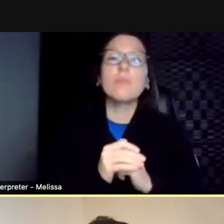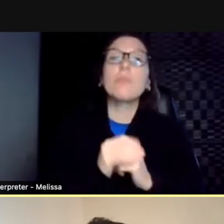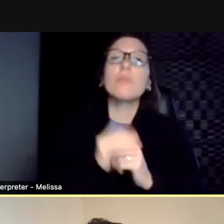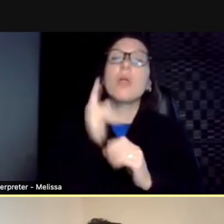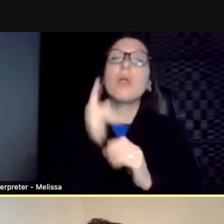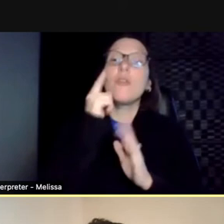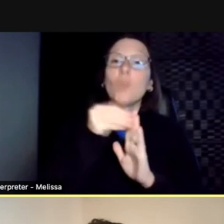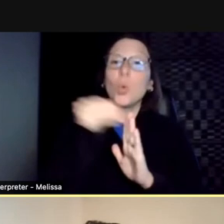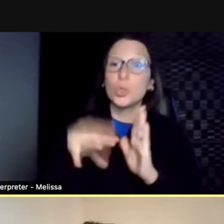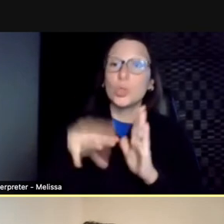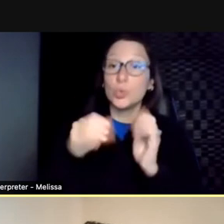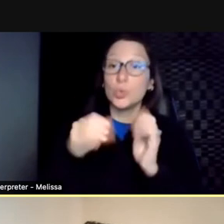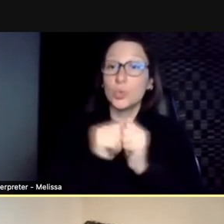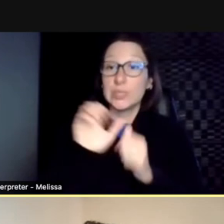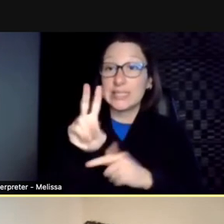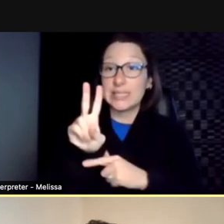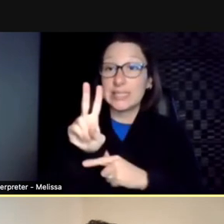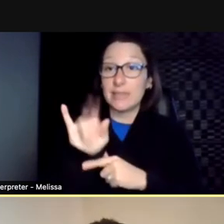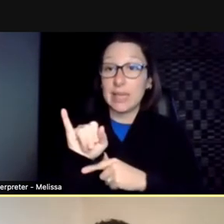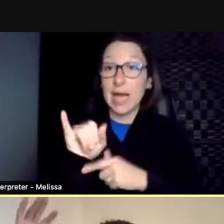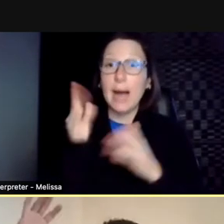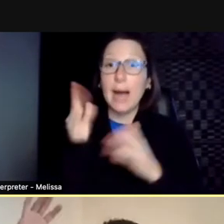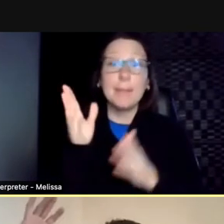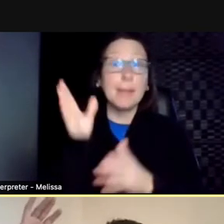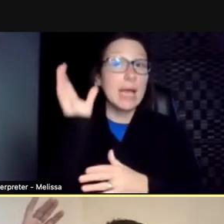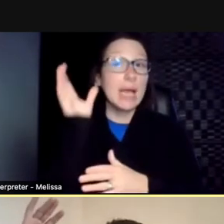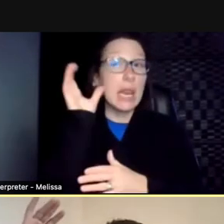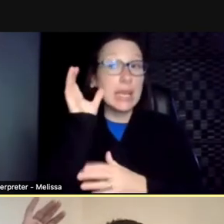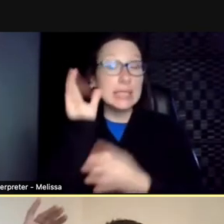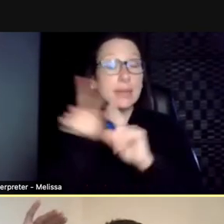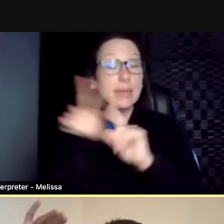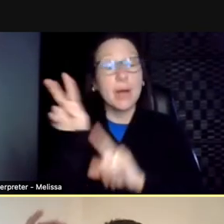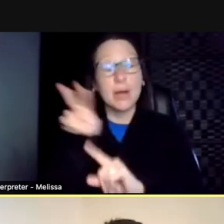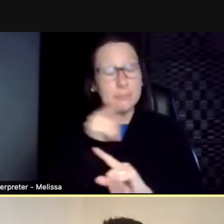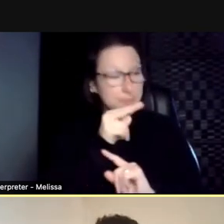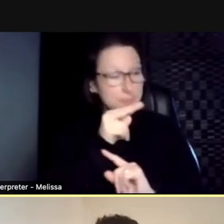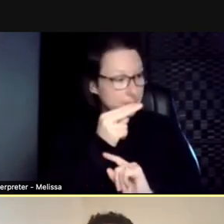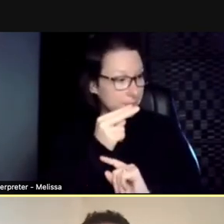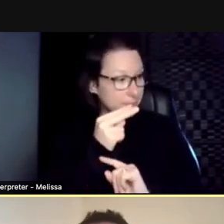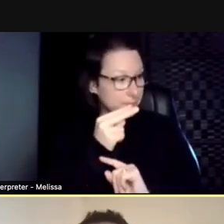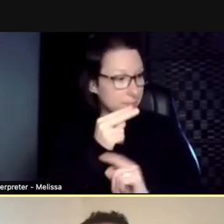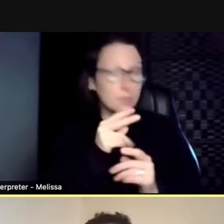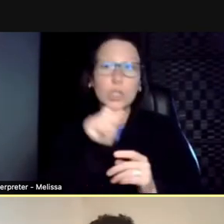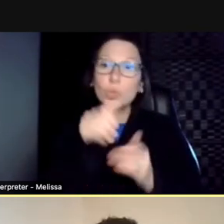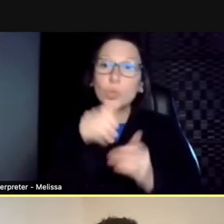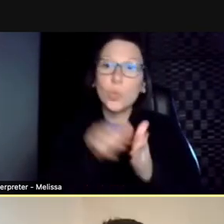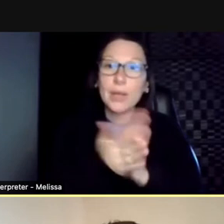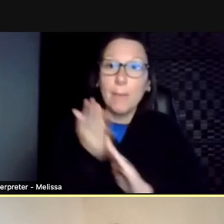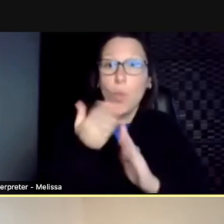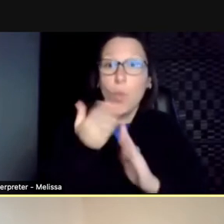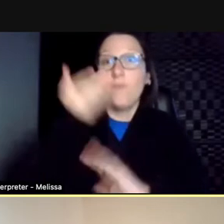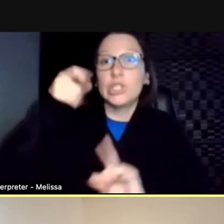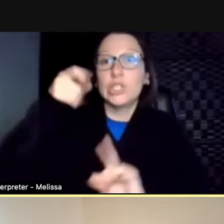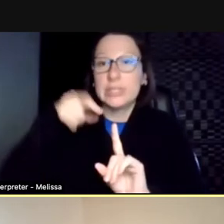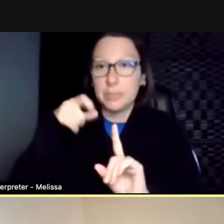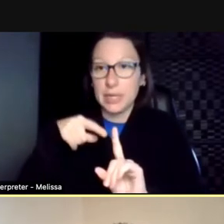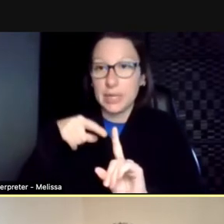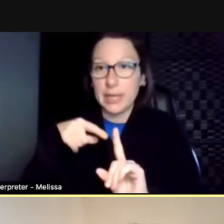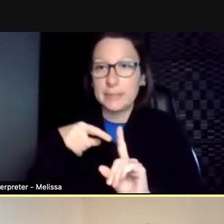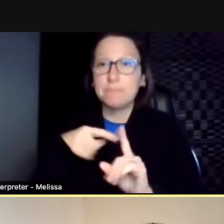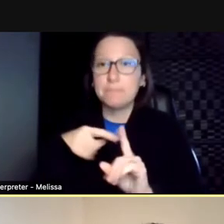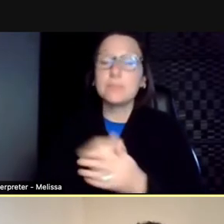look away while listening so that they don't get overstimulated. Okay. They may do some other things in order